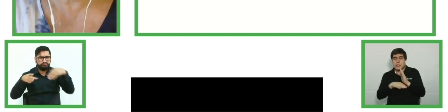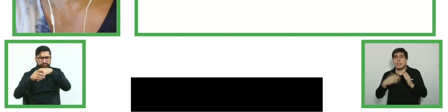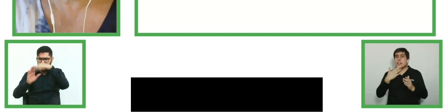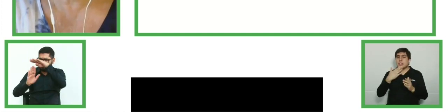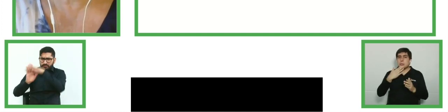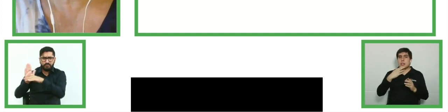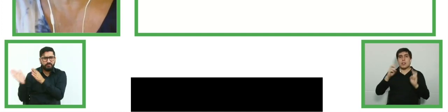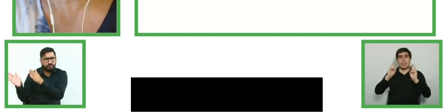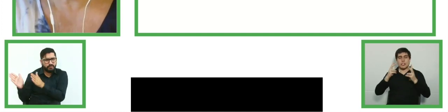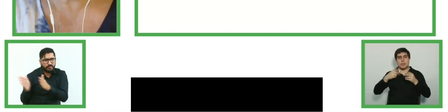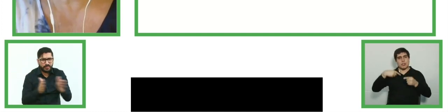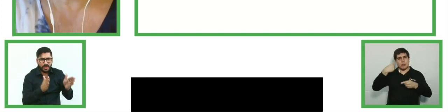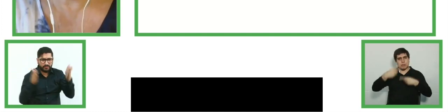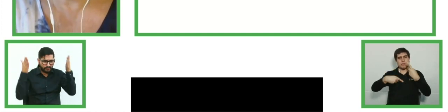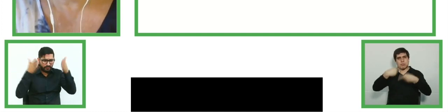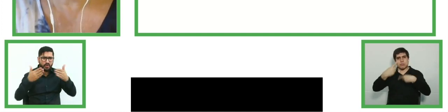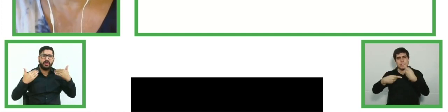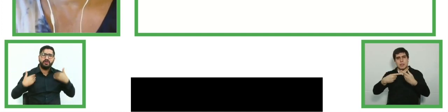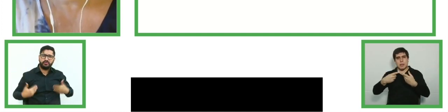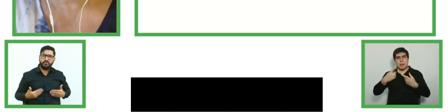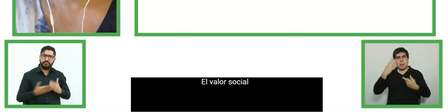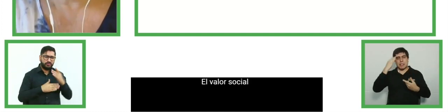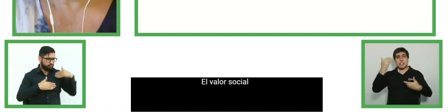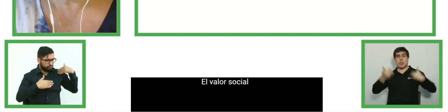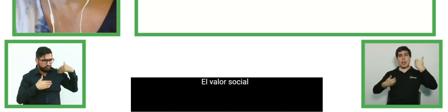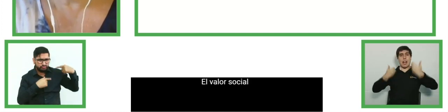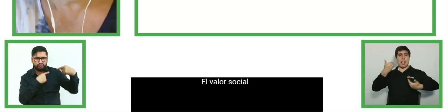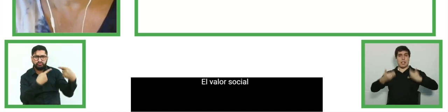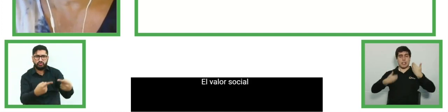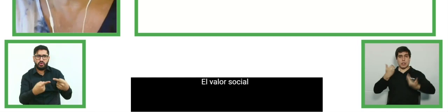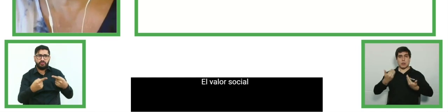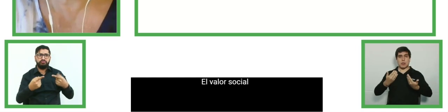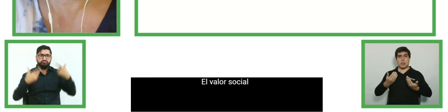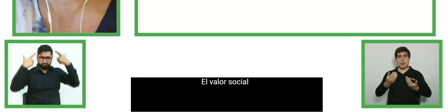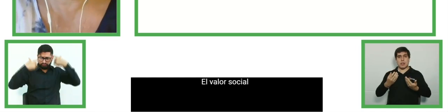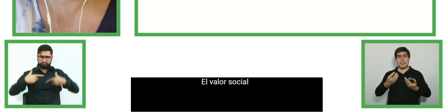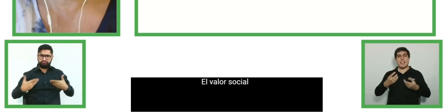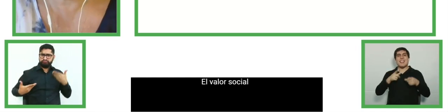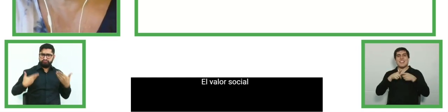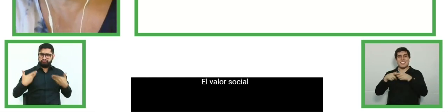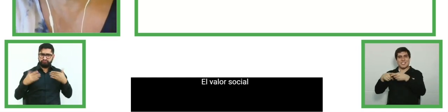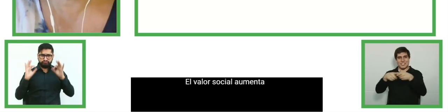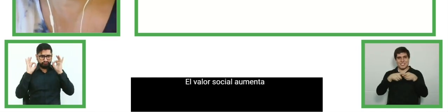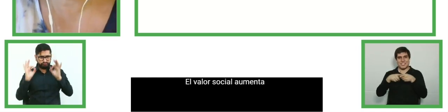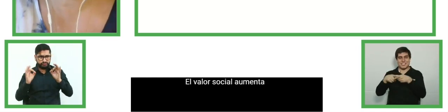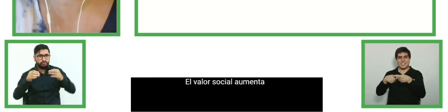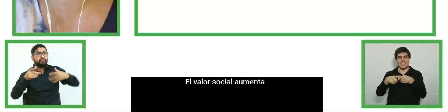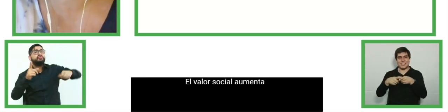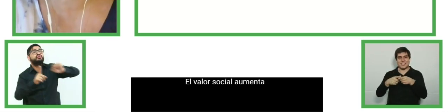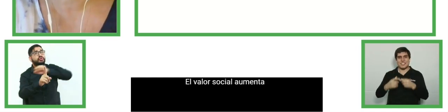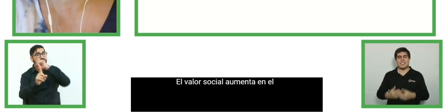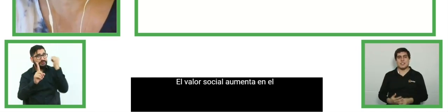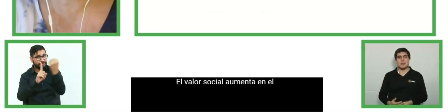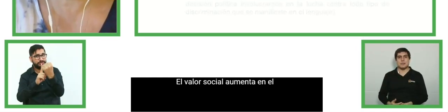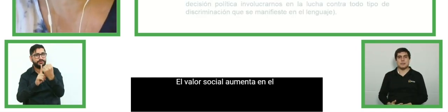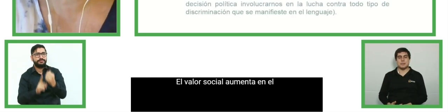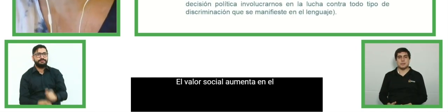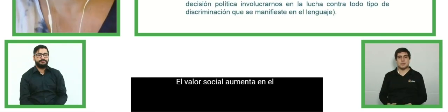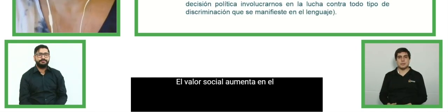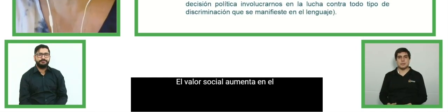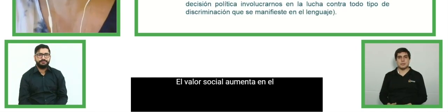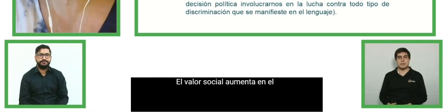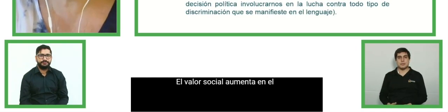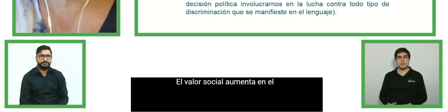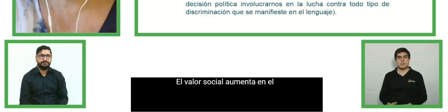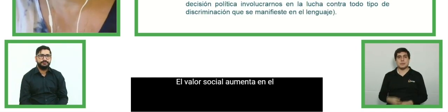attitudes, more and less citizen, less. Next. Before continuing, it